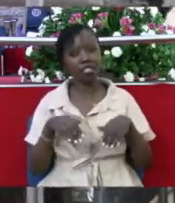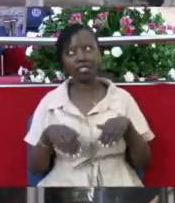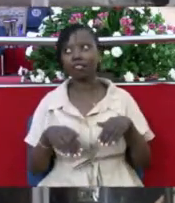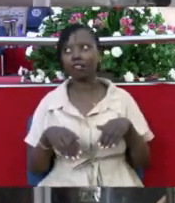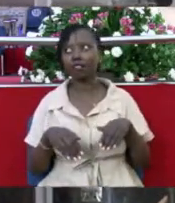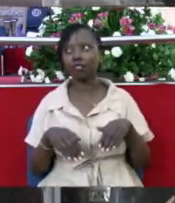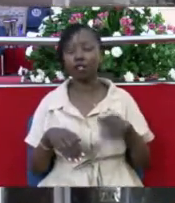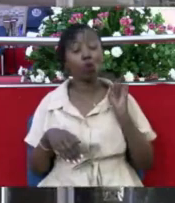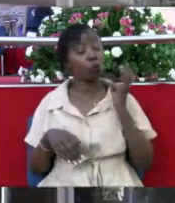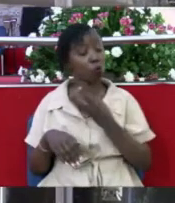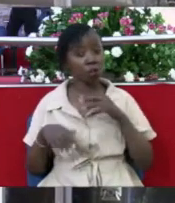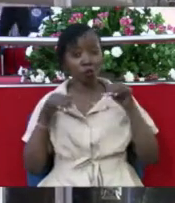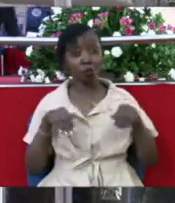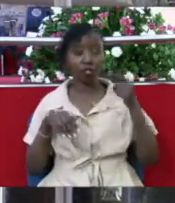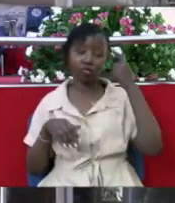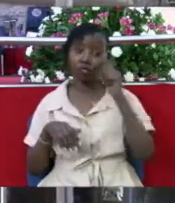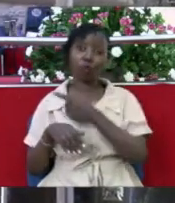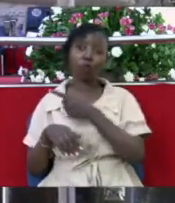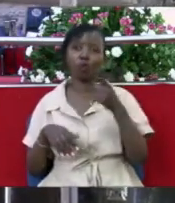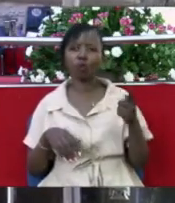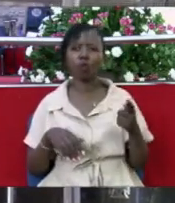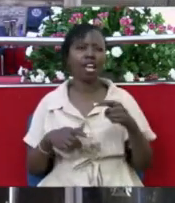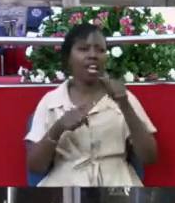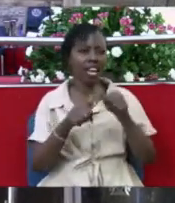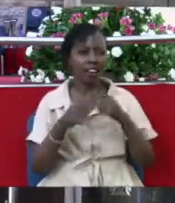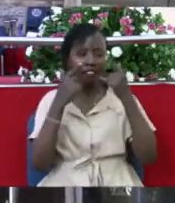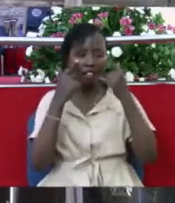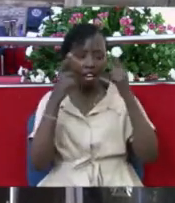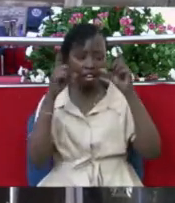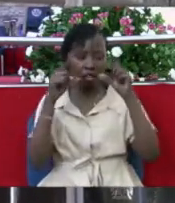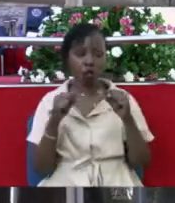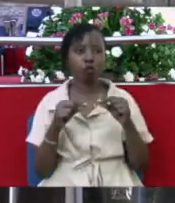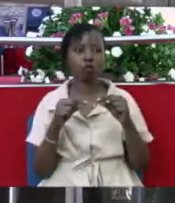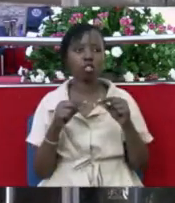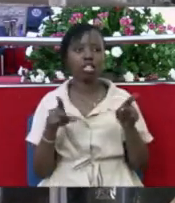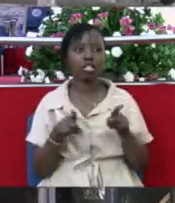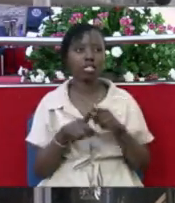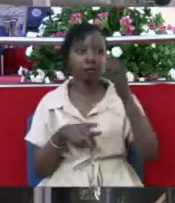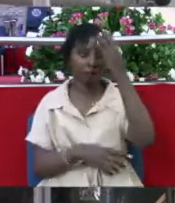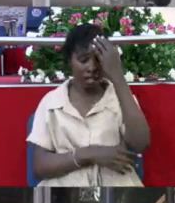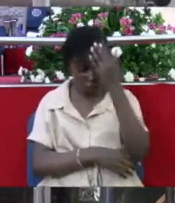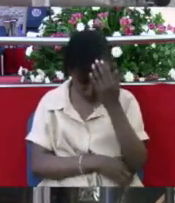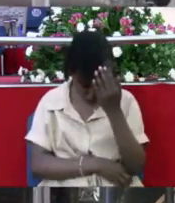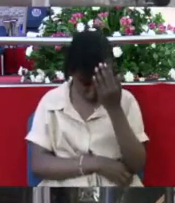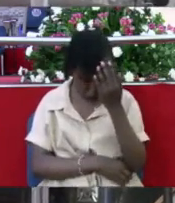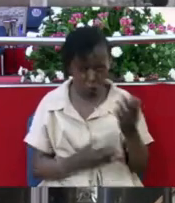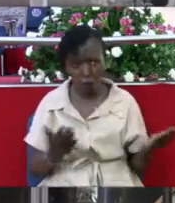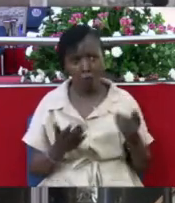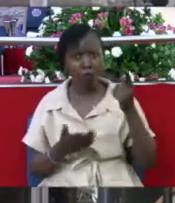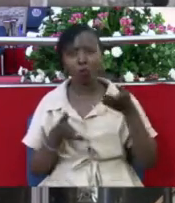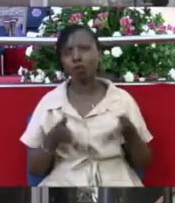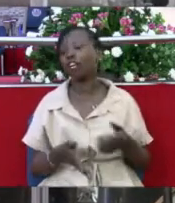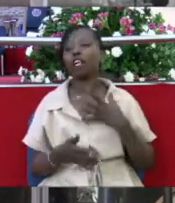Unangoja. We are waiting for you. Tunakungojea. Every eye is closed. Macho yote kiwe every head is bowed. You're here, you need to